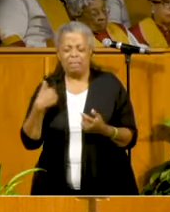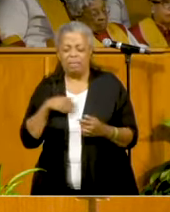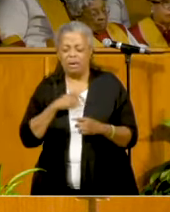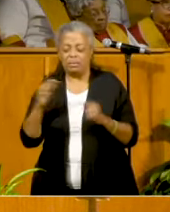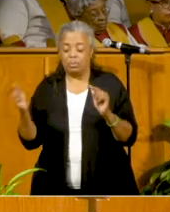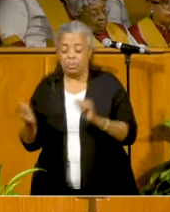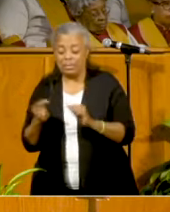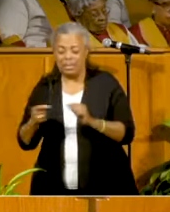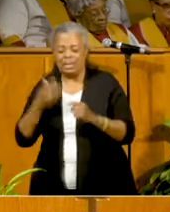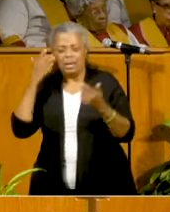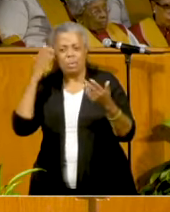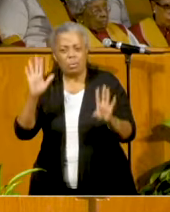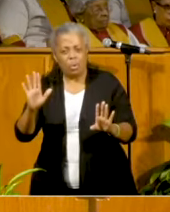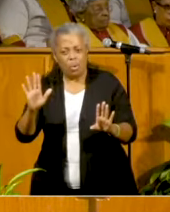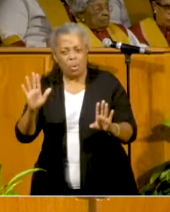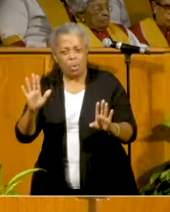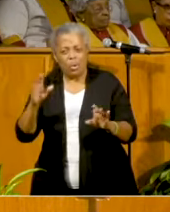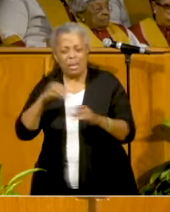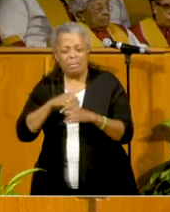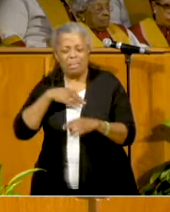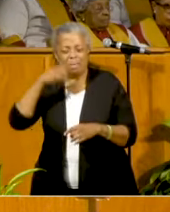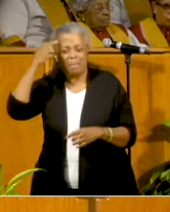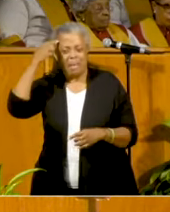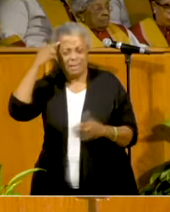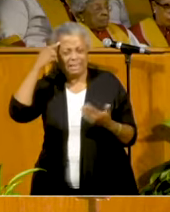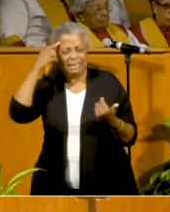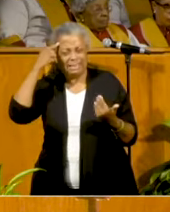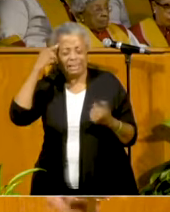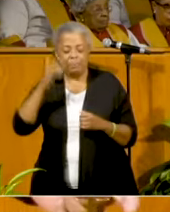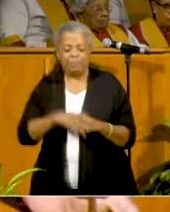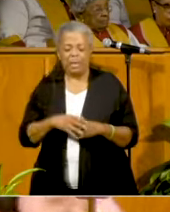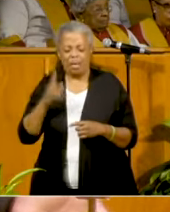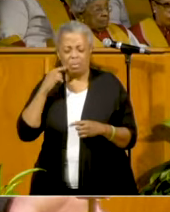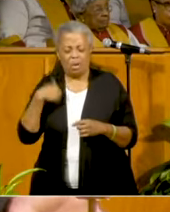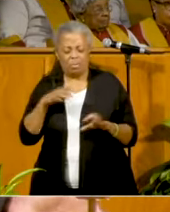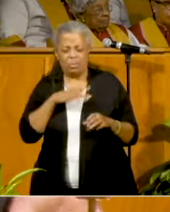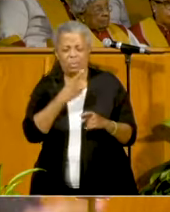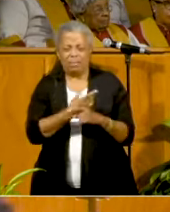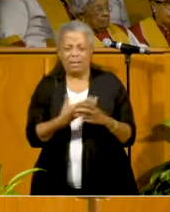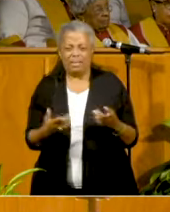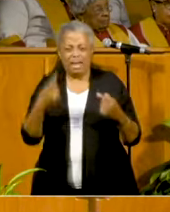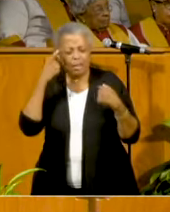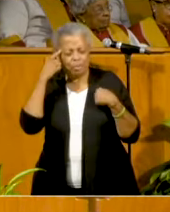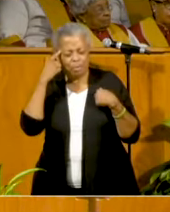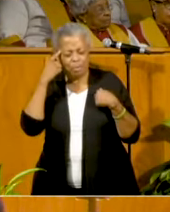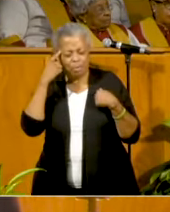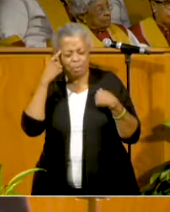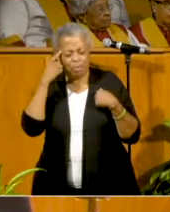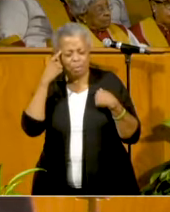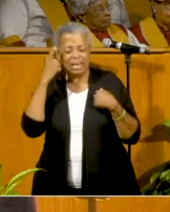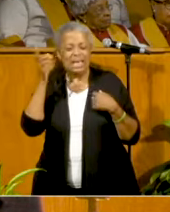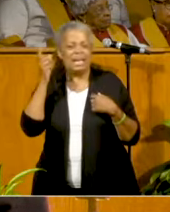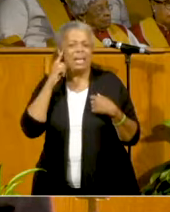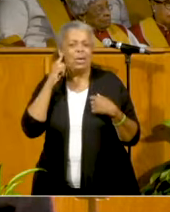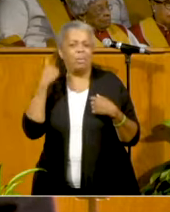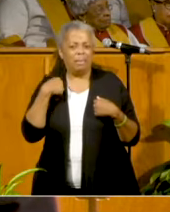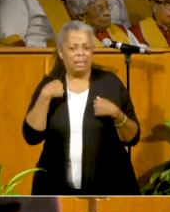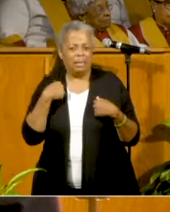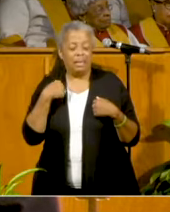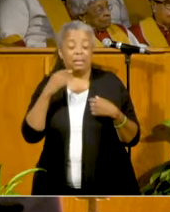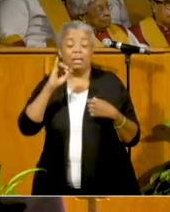and not know it in your mind. I thought I was doing right. Hear me, follow the trail.